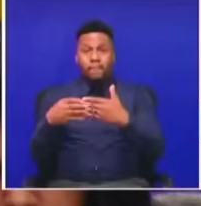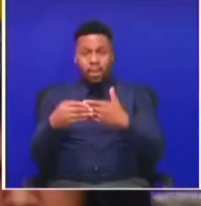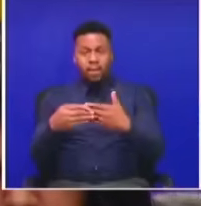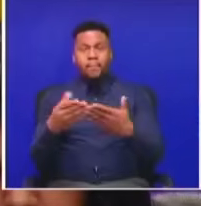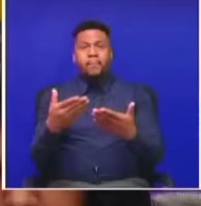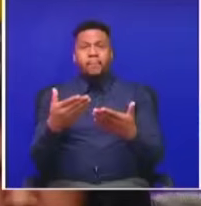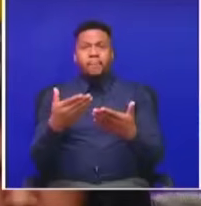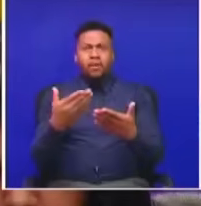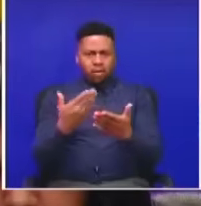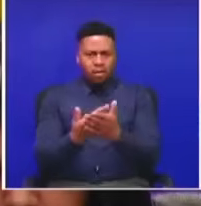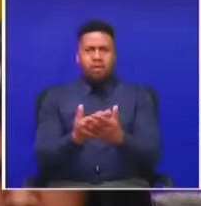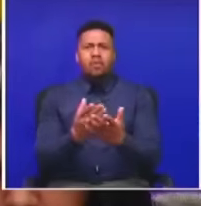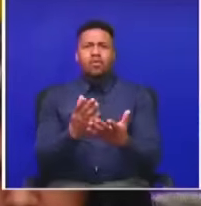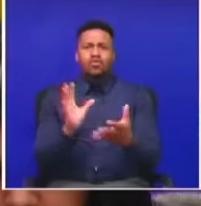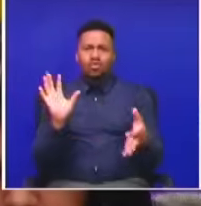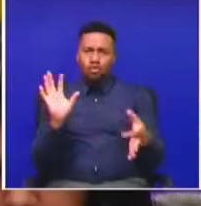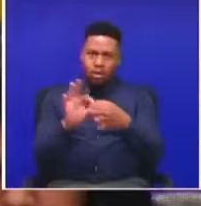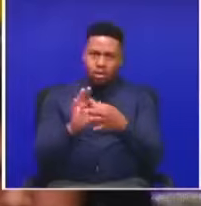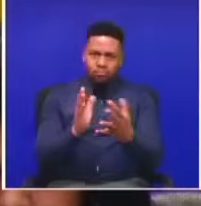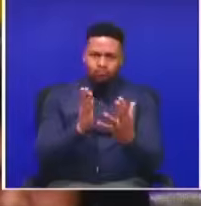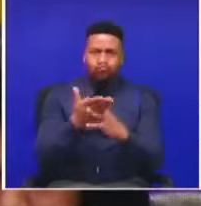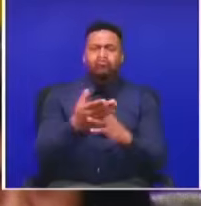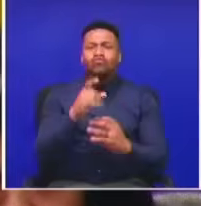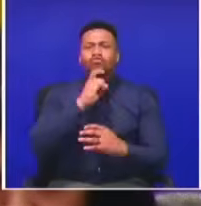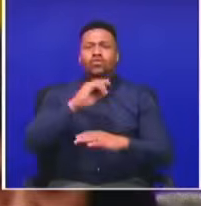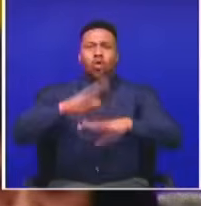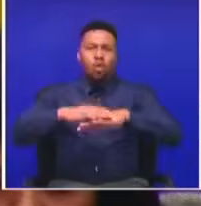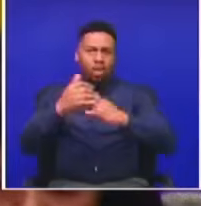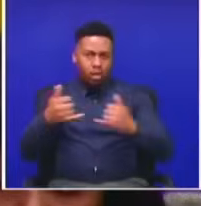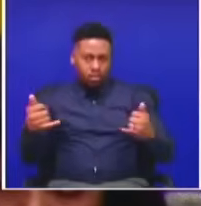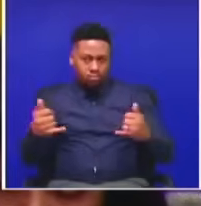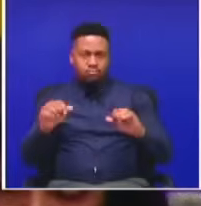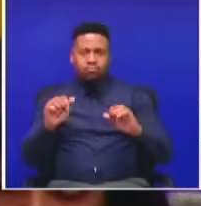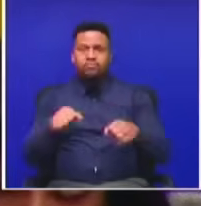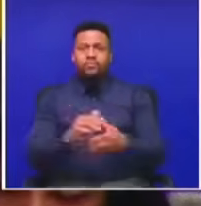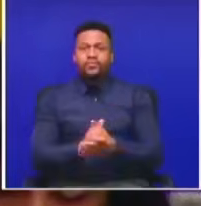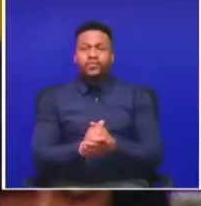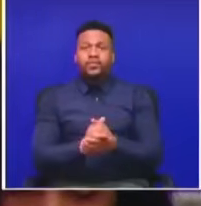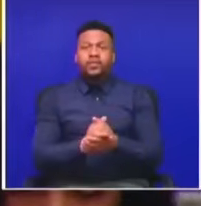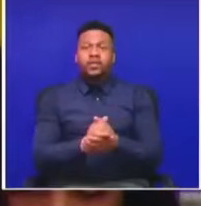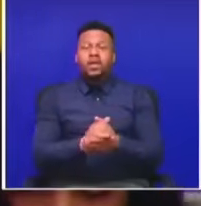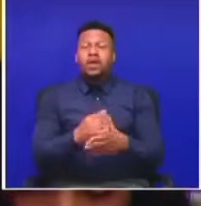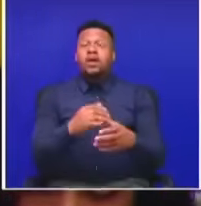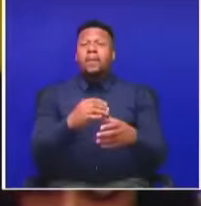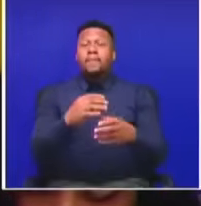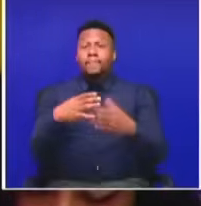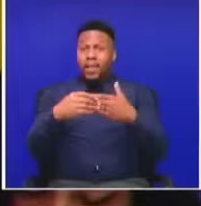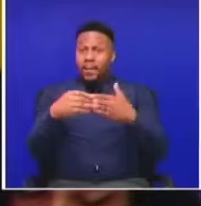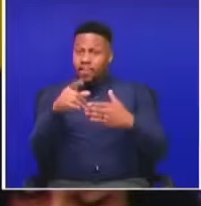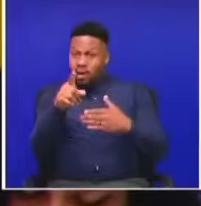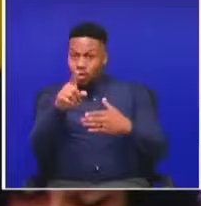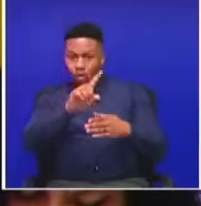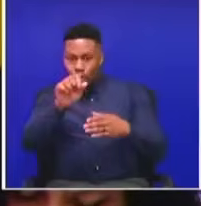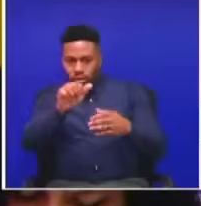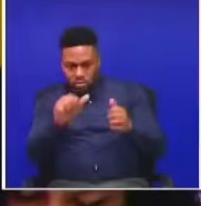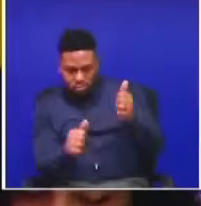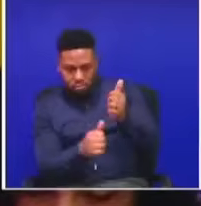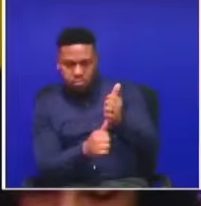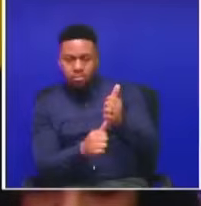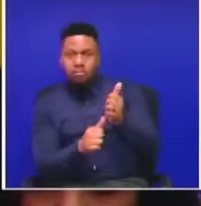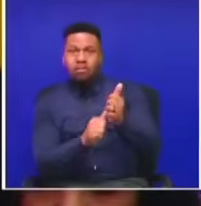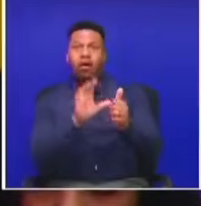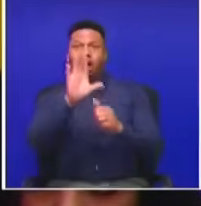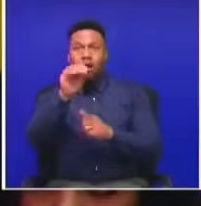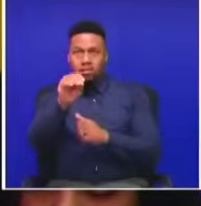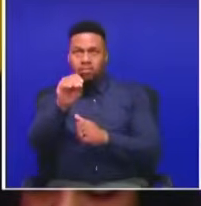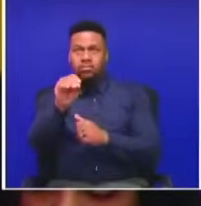the virtual platform. The members who will pose supplementary questions will be recognized by the presiding